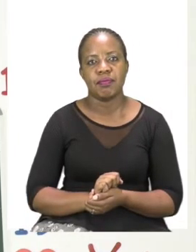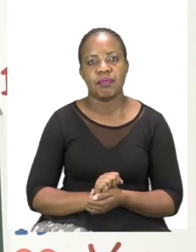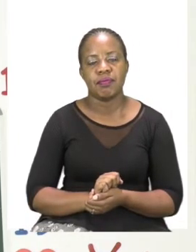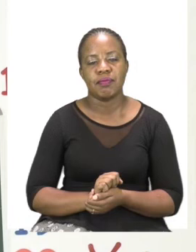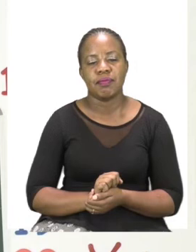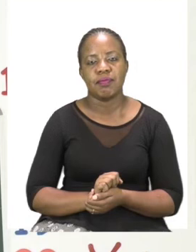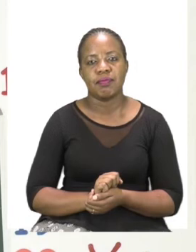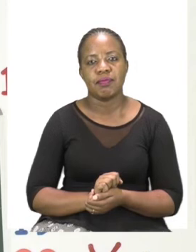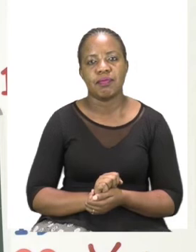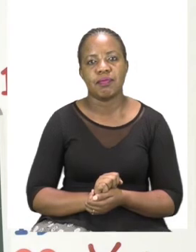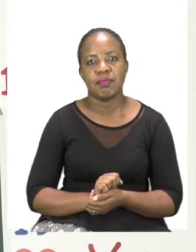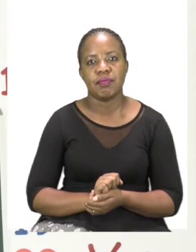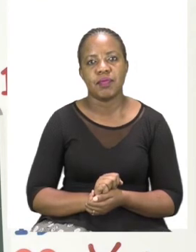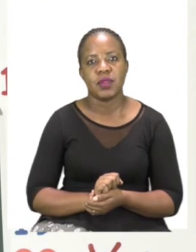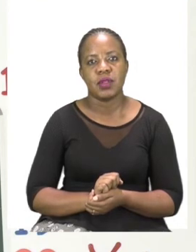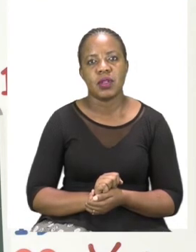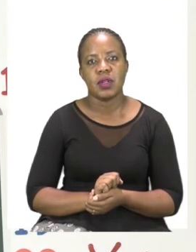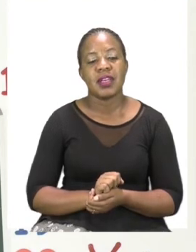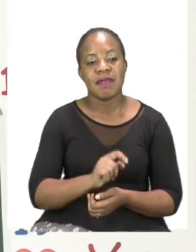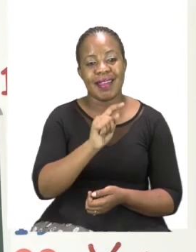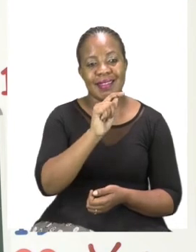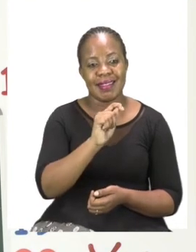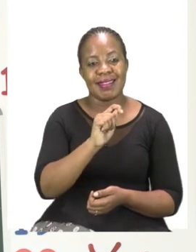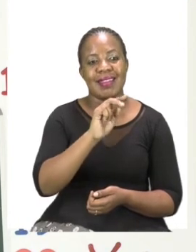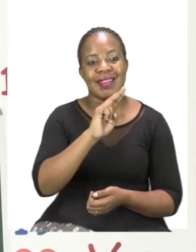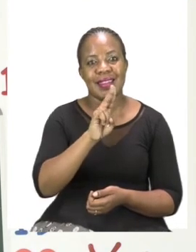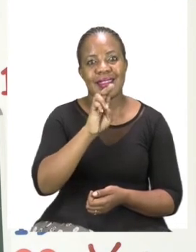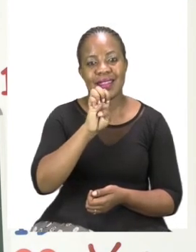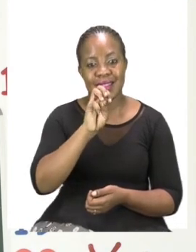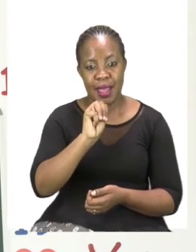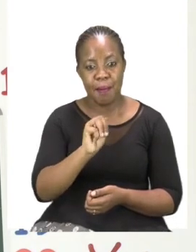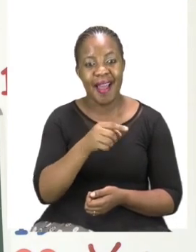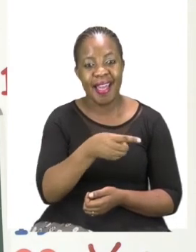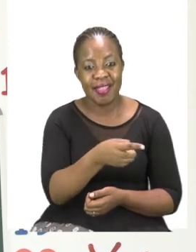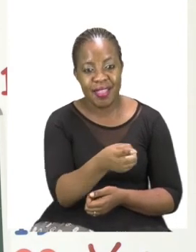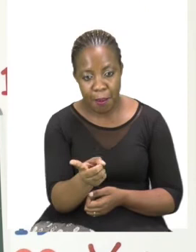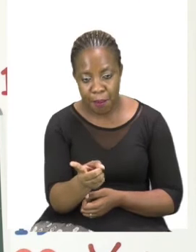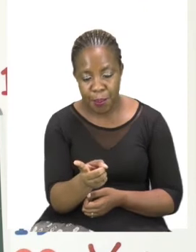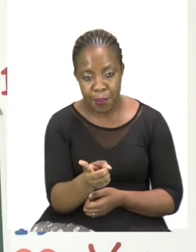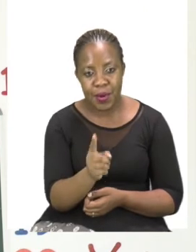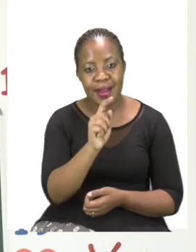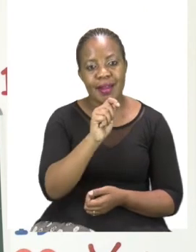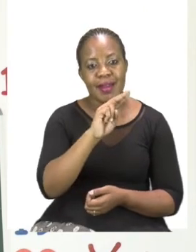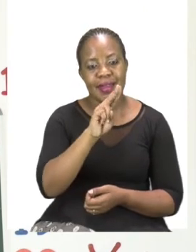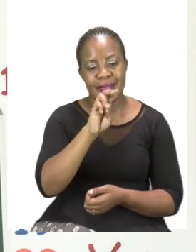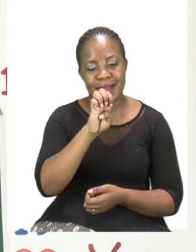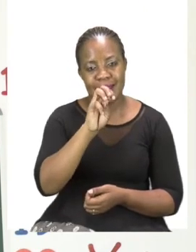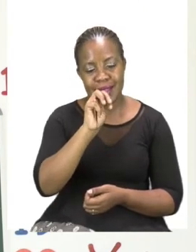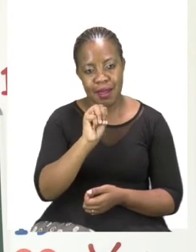want to show that the drum belongs to them, we don't use them, we use the possessive